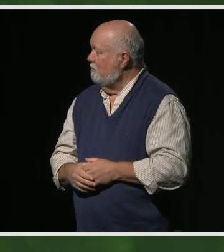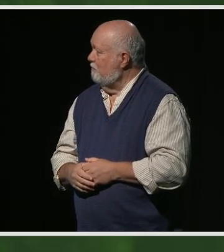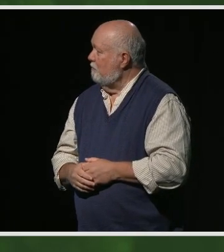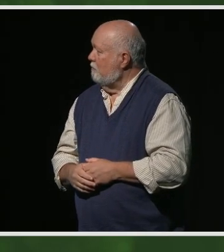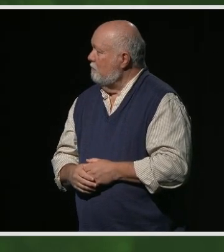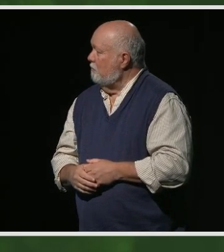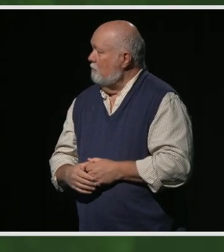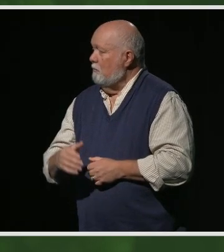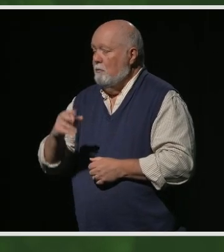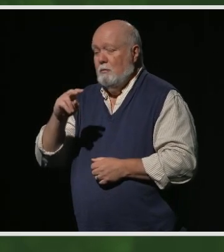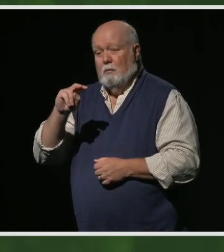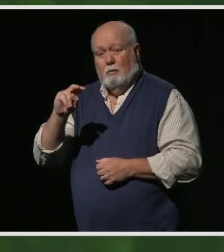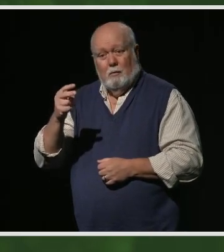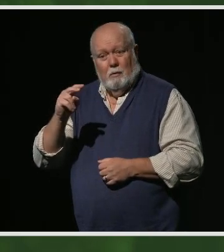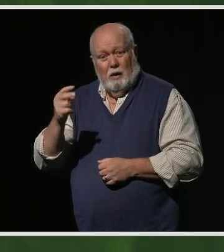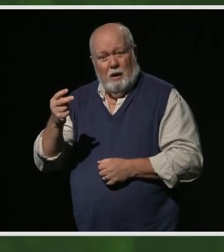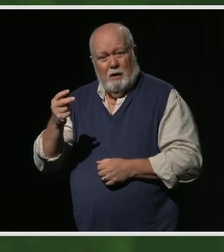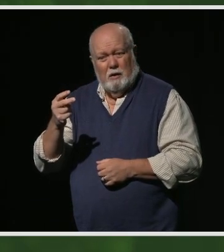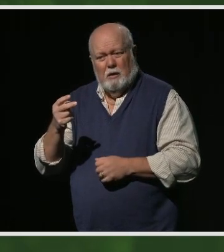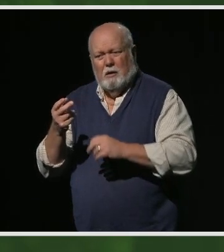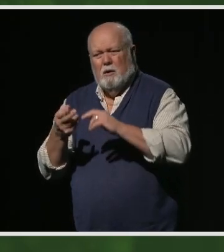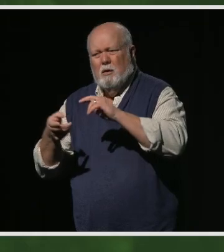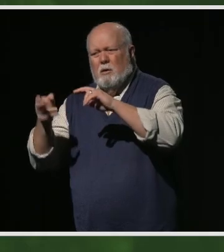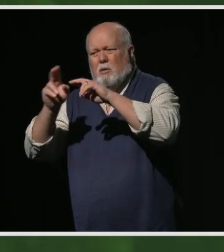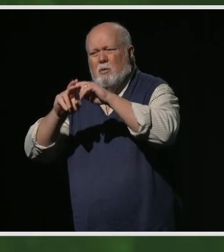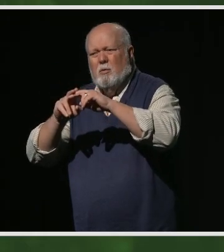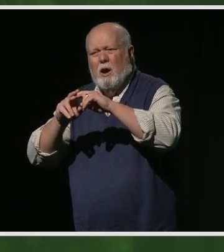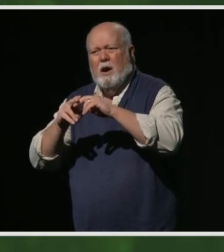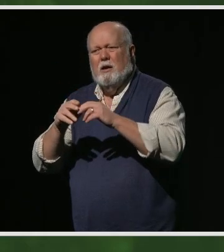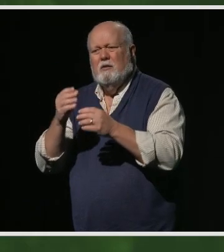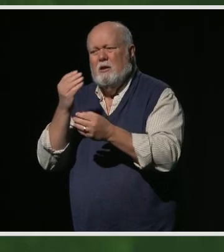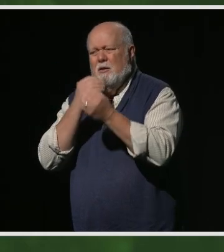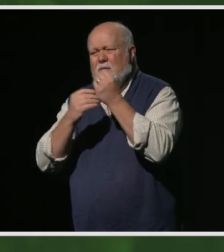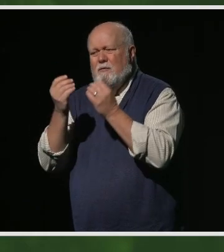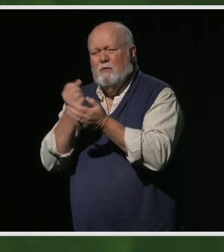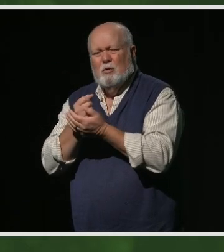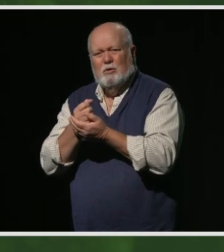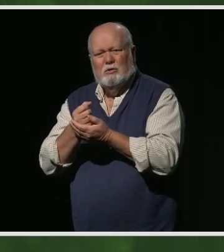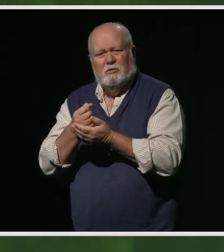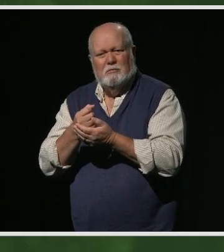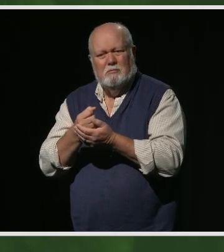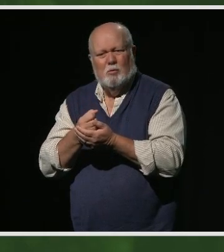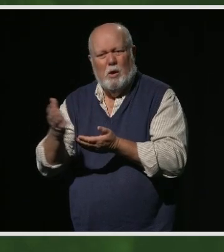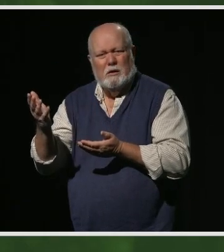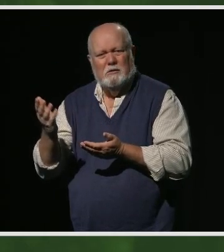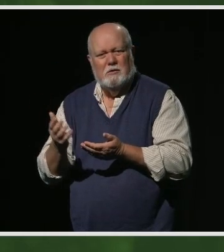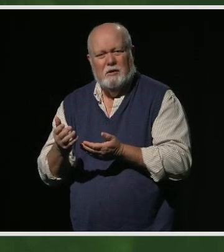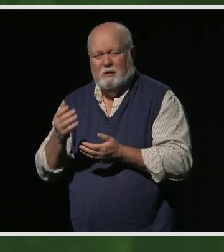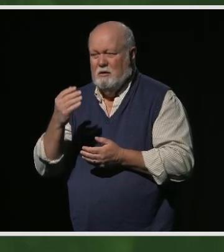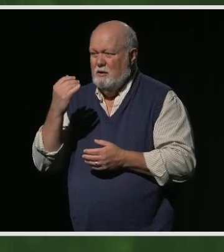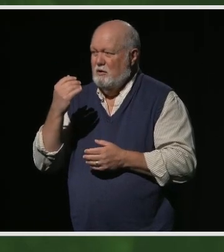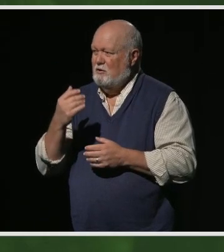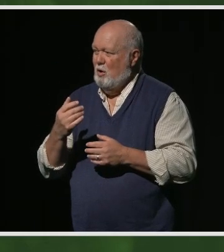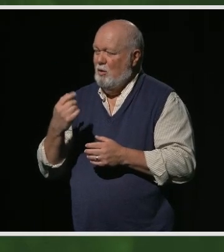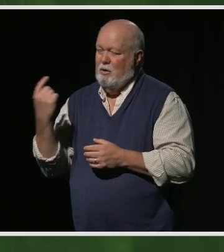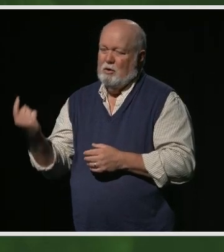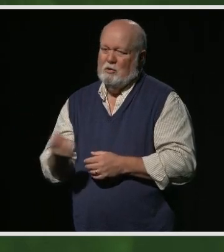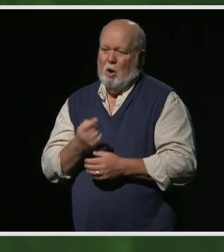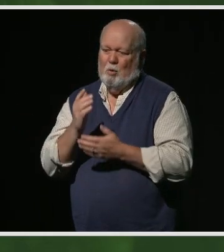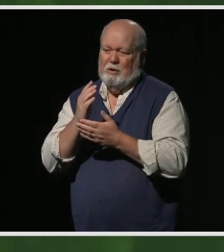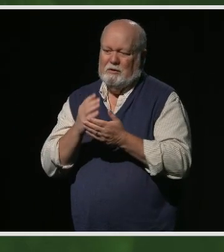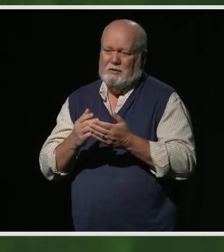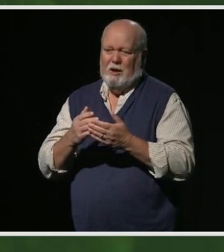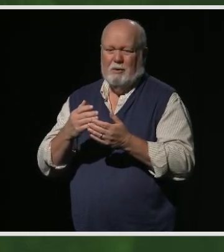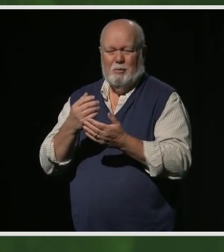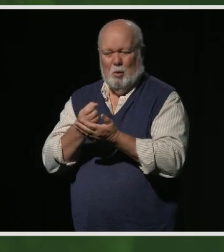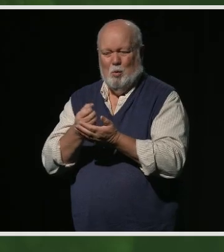The second problem is this rising agri-food waste challenge. So if you're a brewery or a yogurt producer, there's typically a biomass byproduct